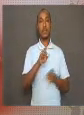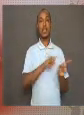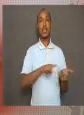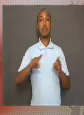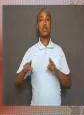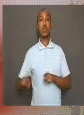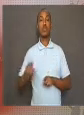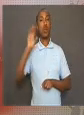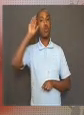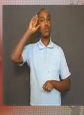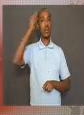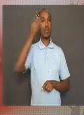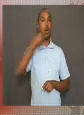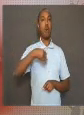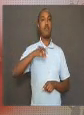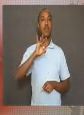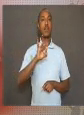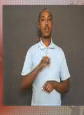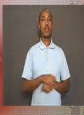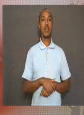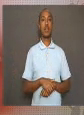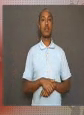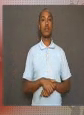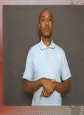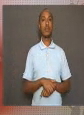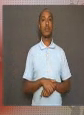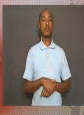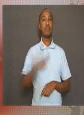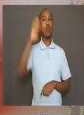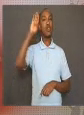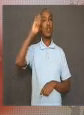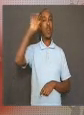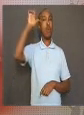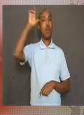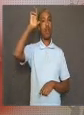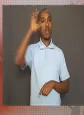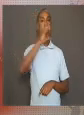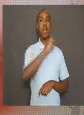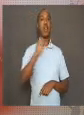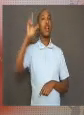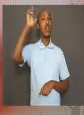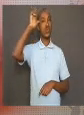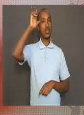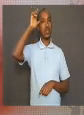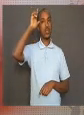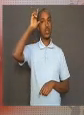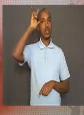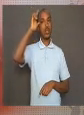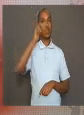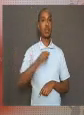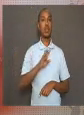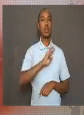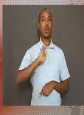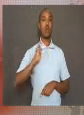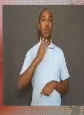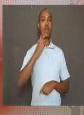in terms of the concepts of Arrhenius, Bronsted-Lowry, and Lewis, and